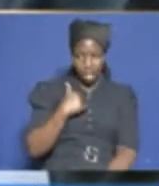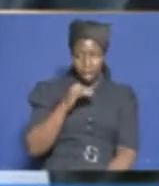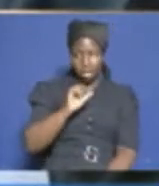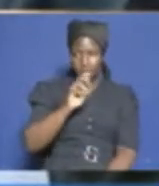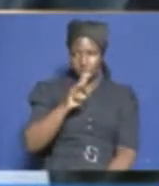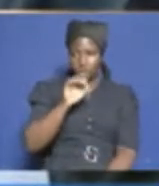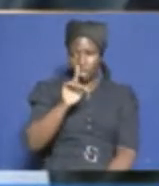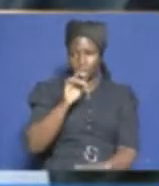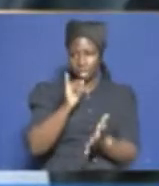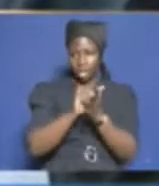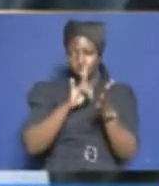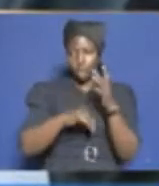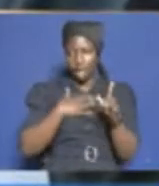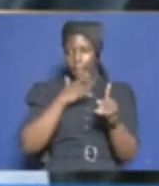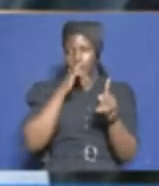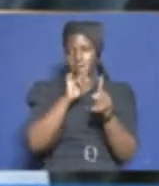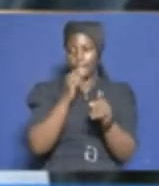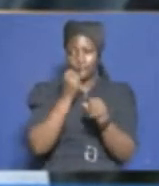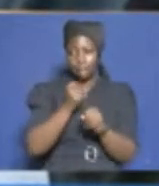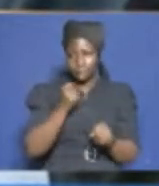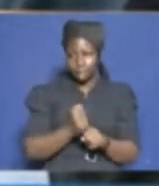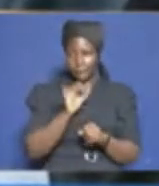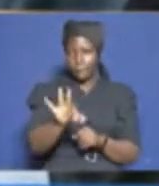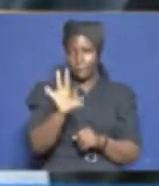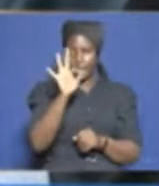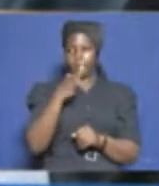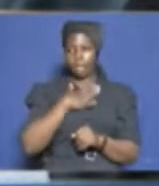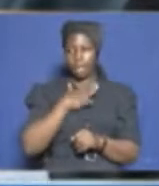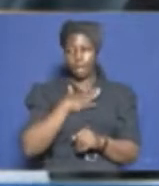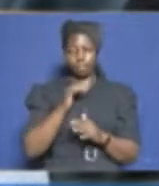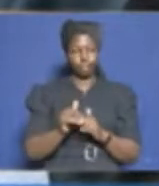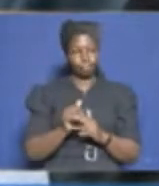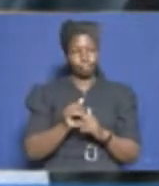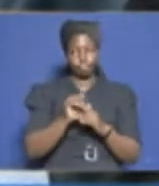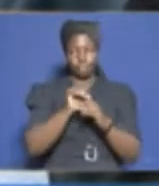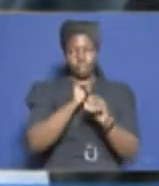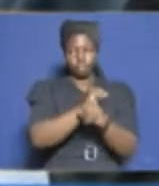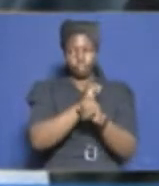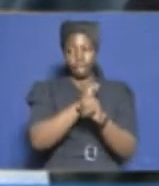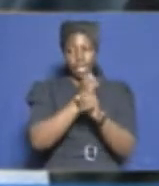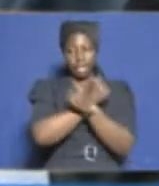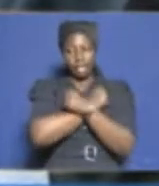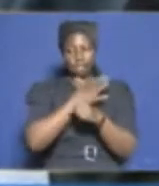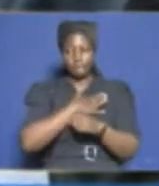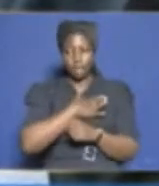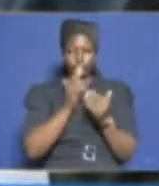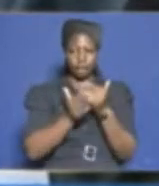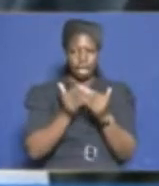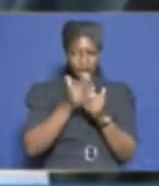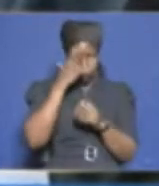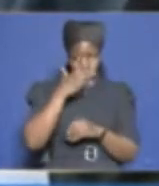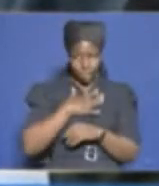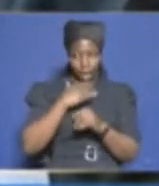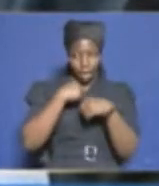is what my brother Chris did for me. He picked me from the gutter with his sword, loved